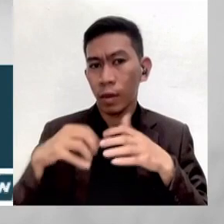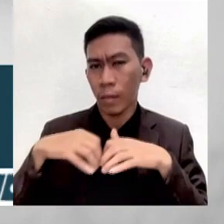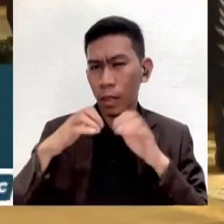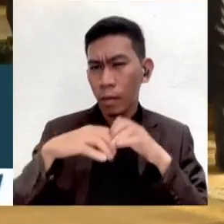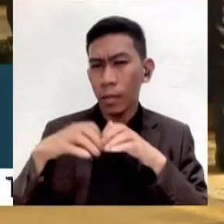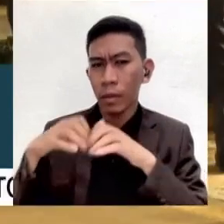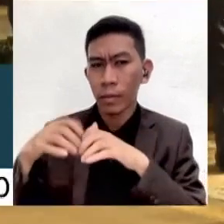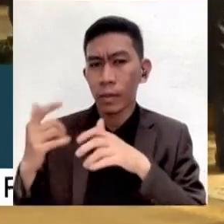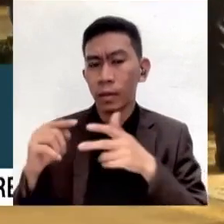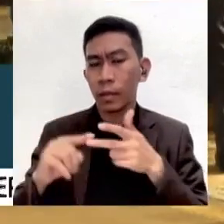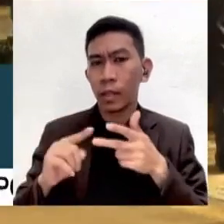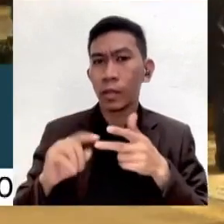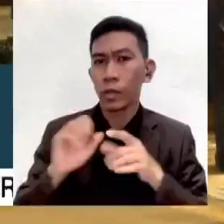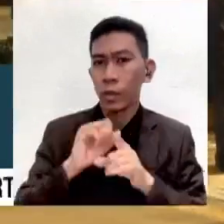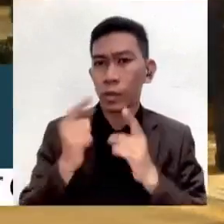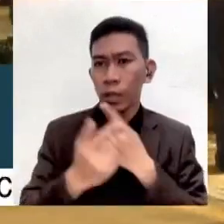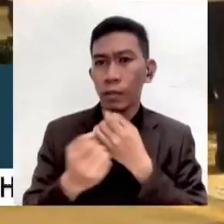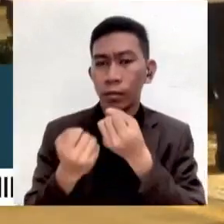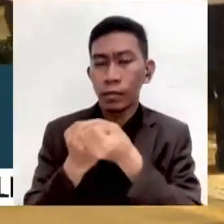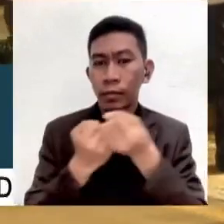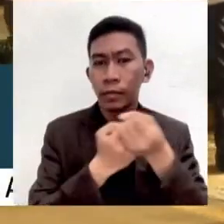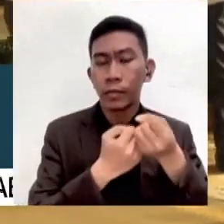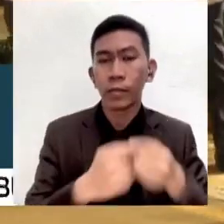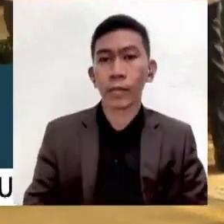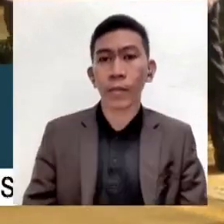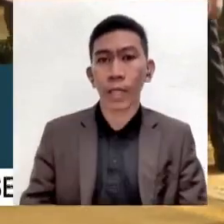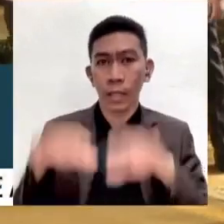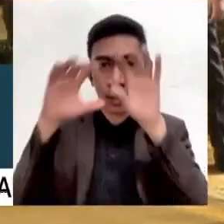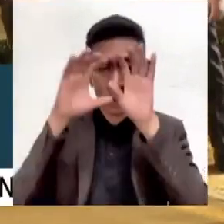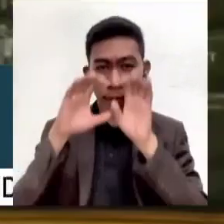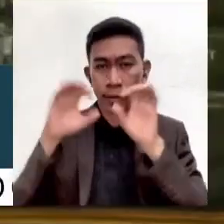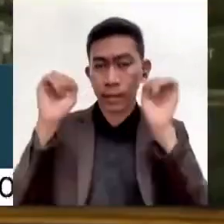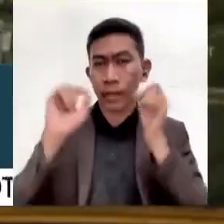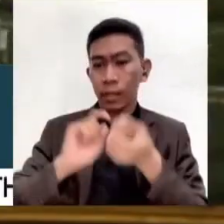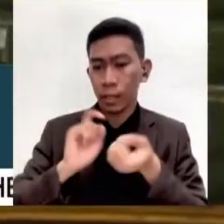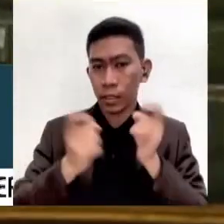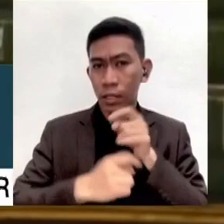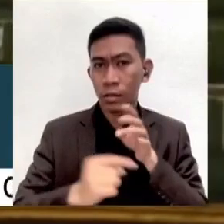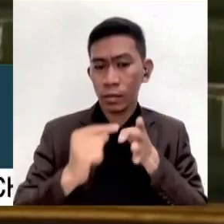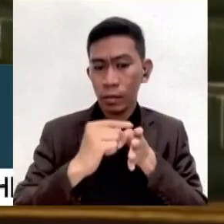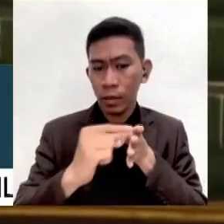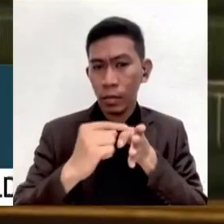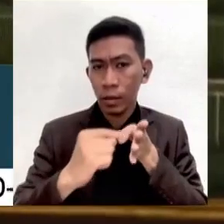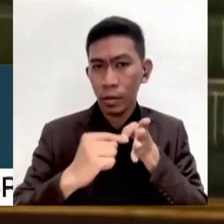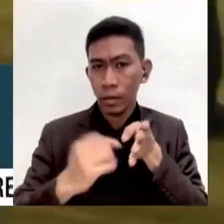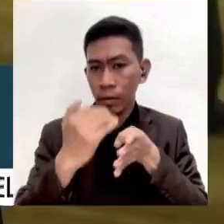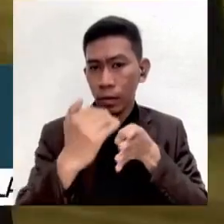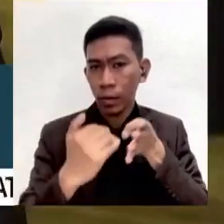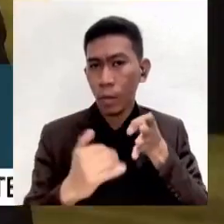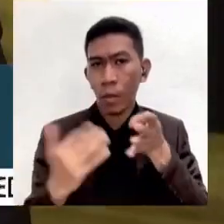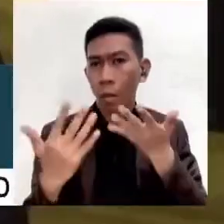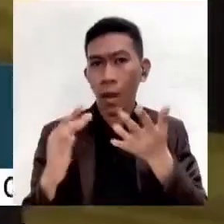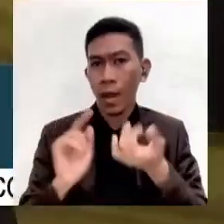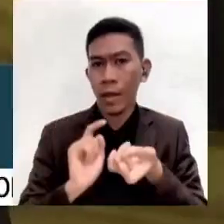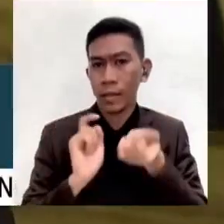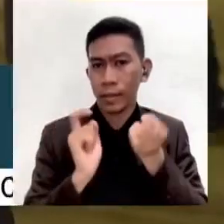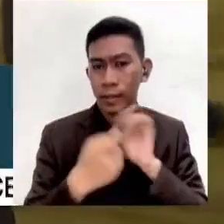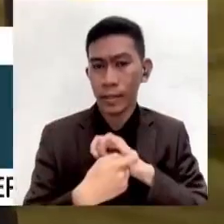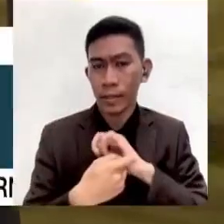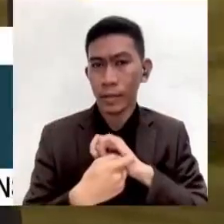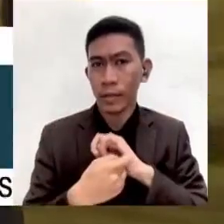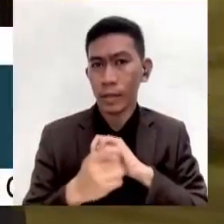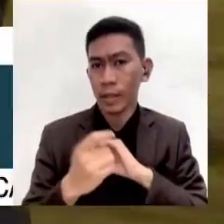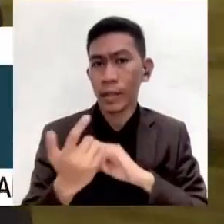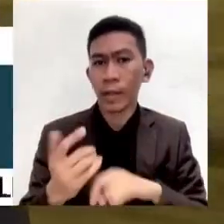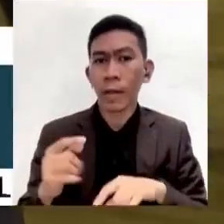sectors. She adds the president did not directly veto line items under the 2024 budget. Walang direct veto, most